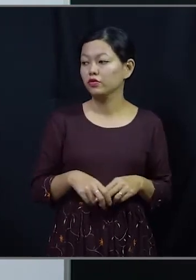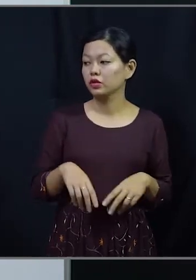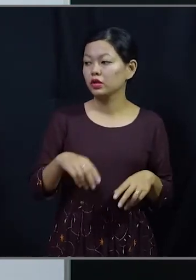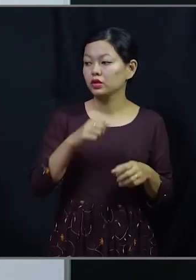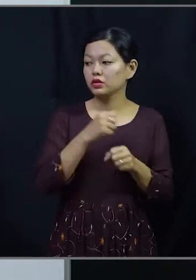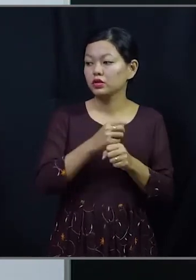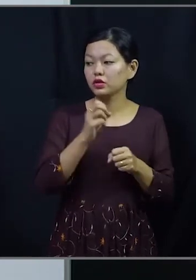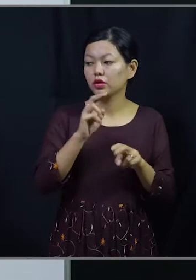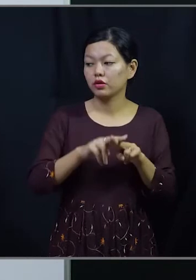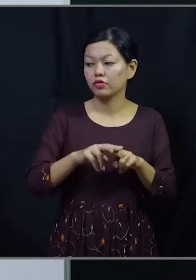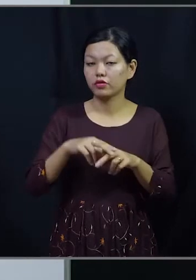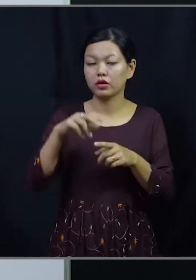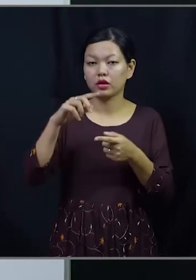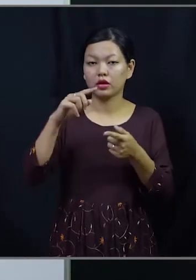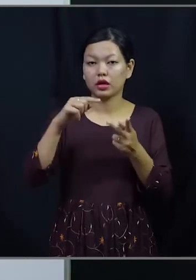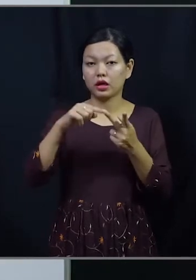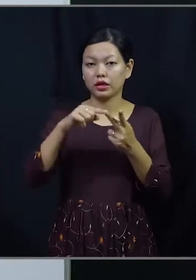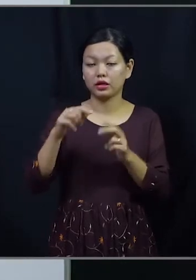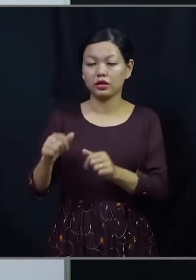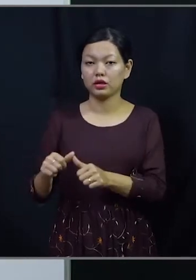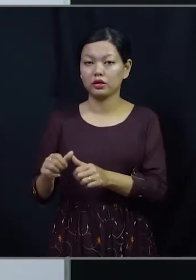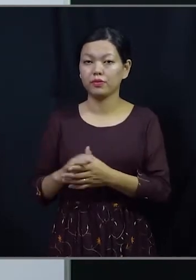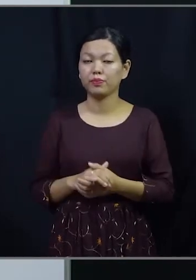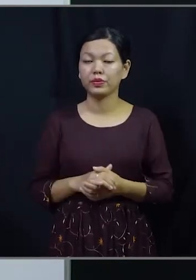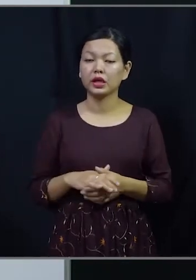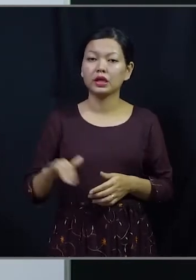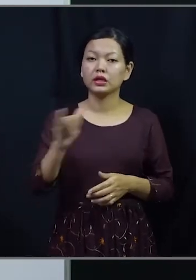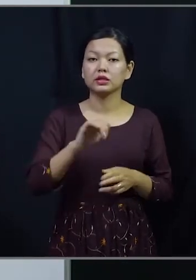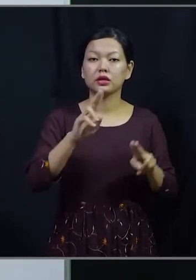A, right? Okay. Similarly, if you can find out FOG,